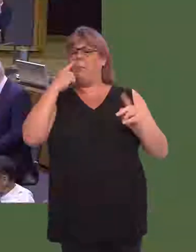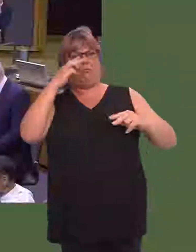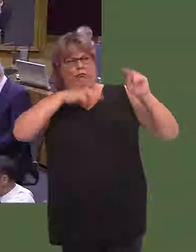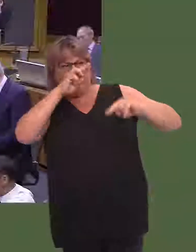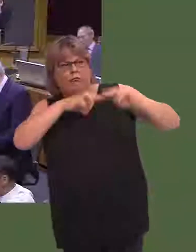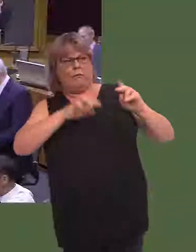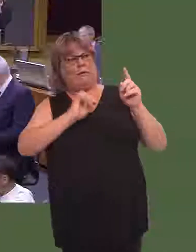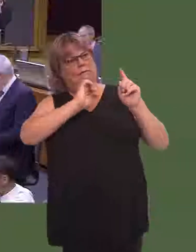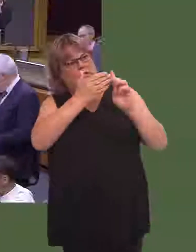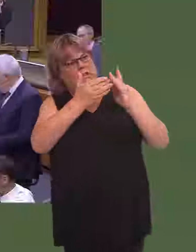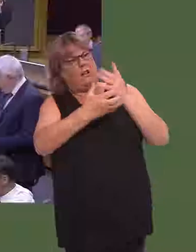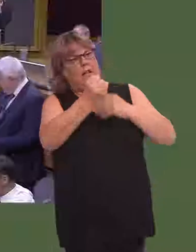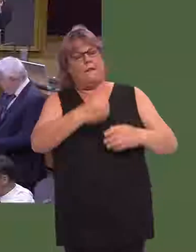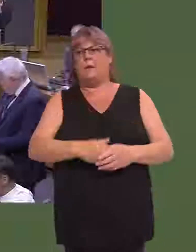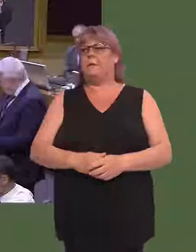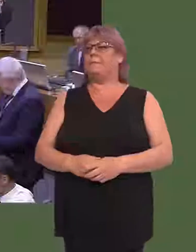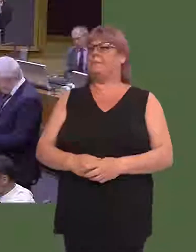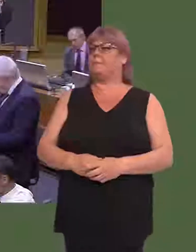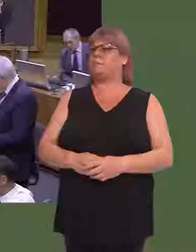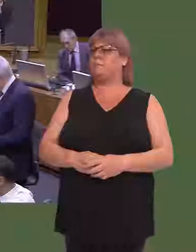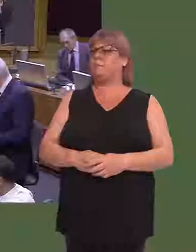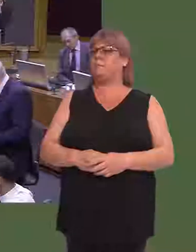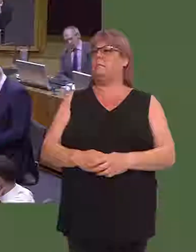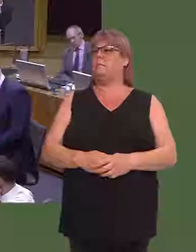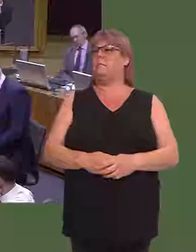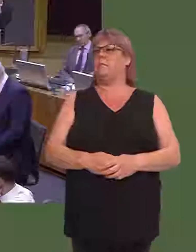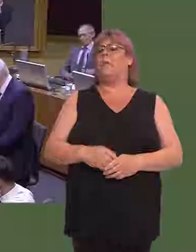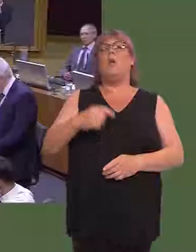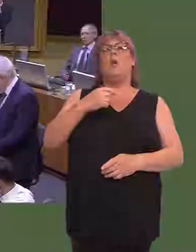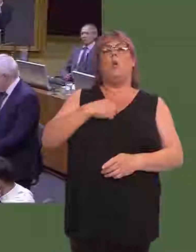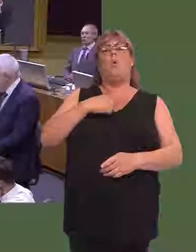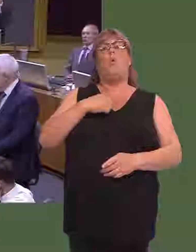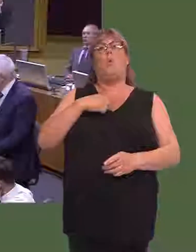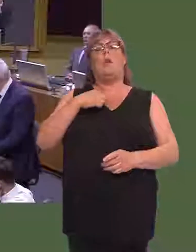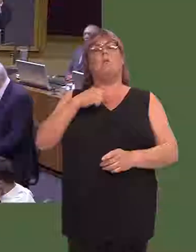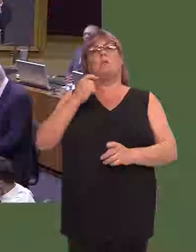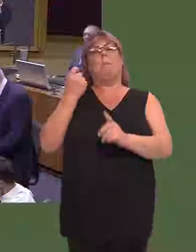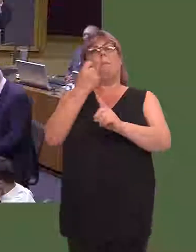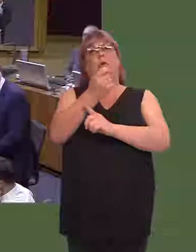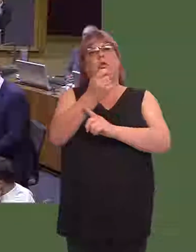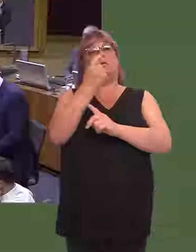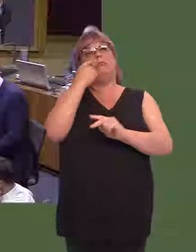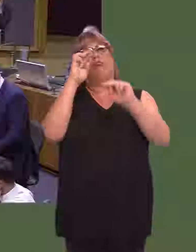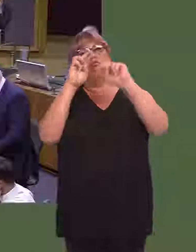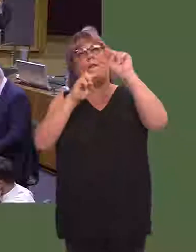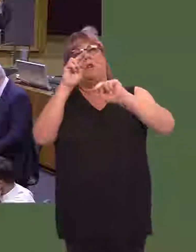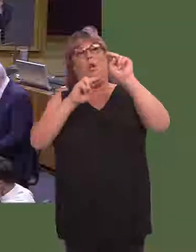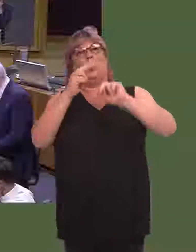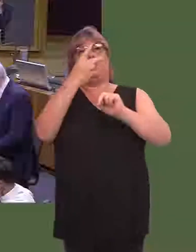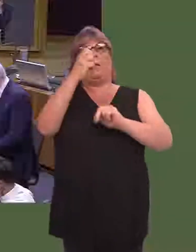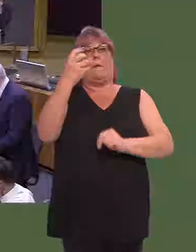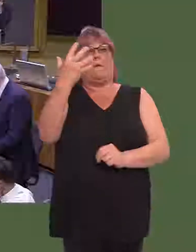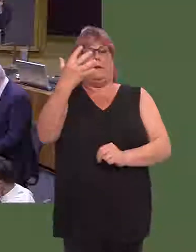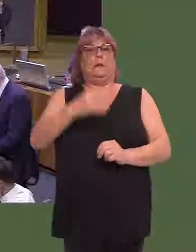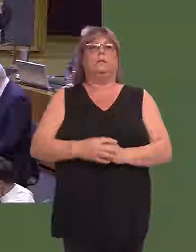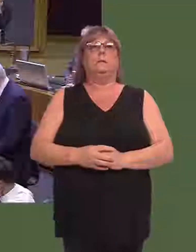secretary? Yeah. Well, I can say that Donna Ockenden was commissioned by BCU in 2015 to review the governance arrangements relating to the